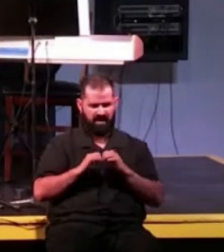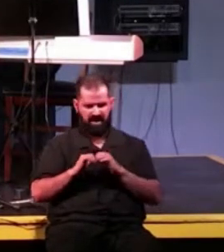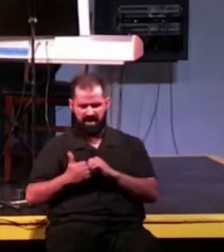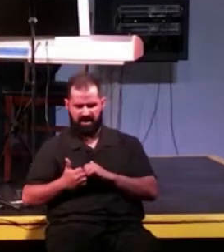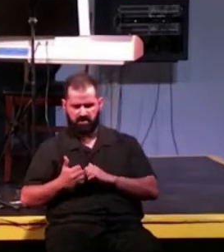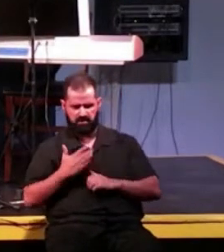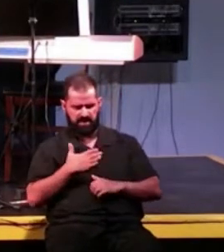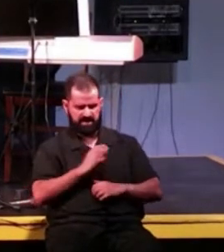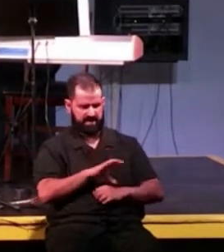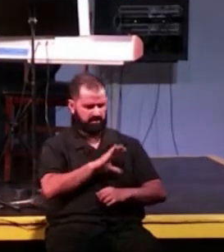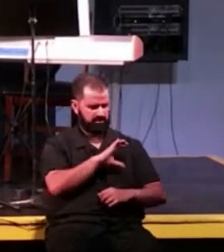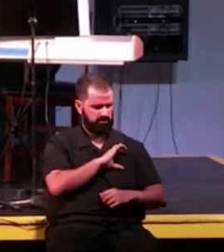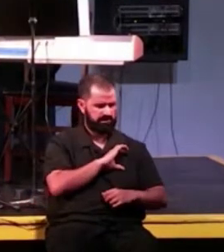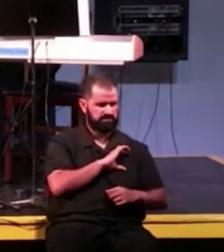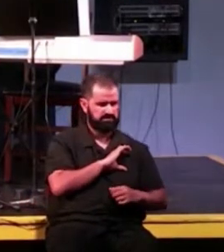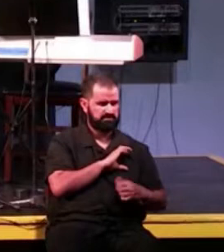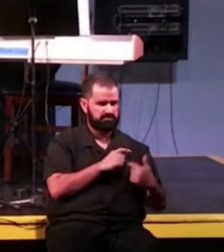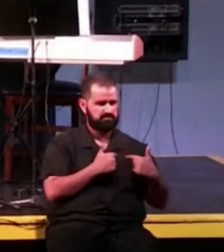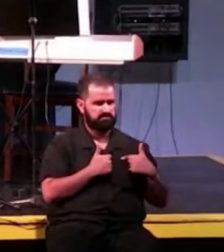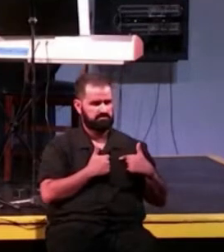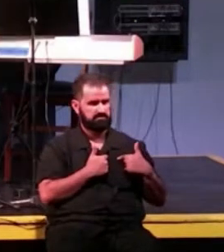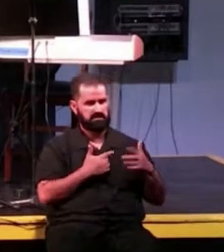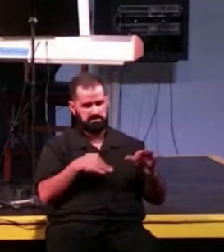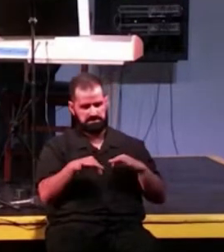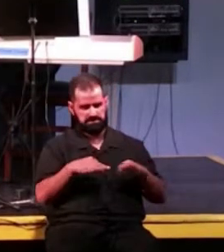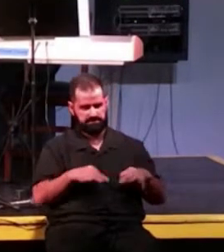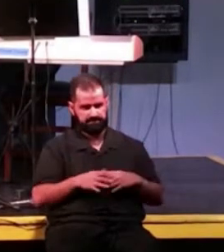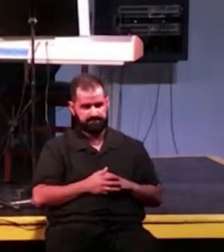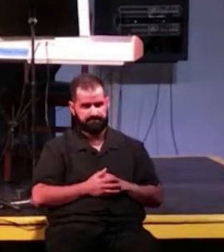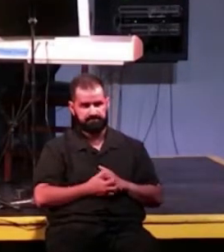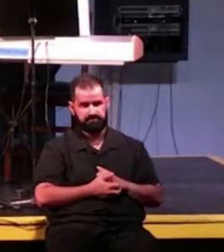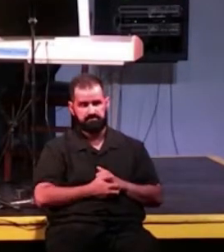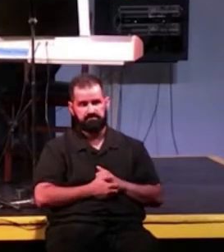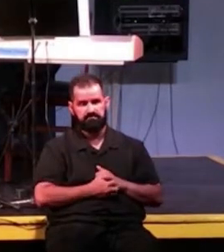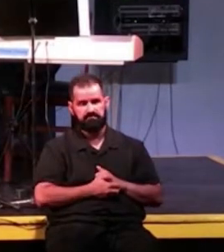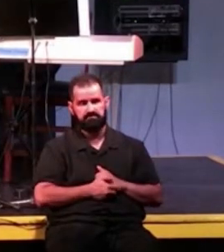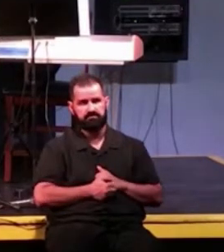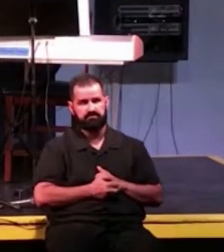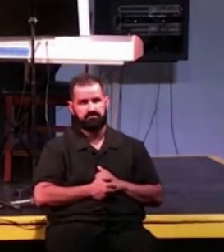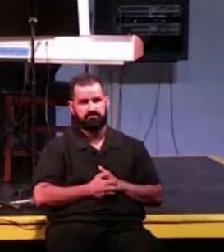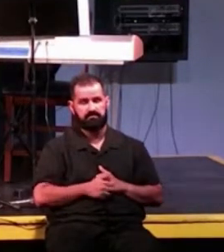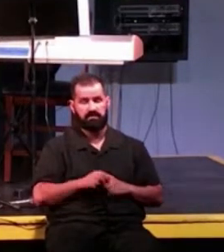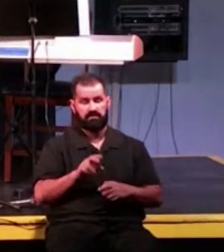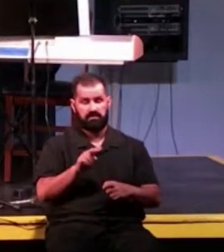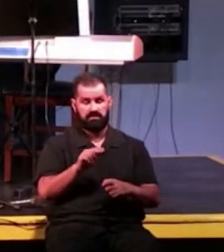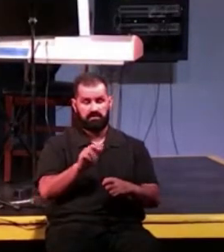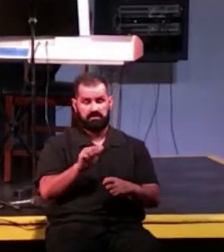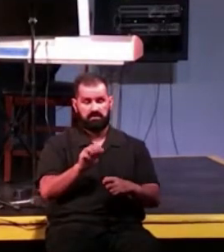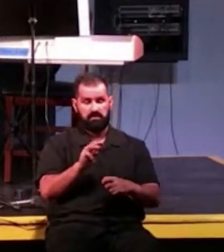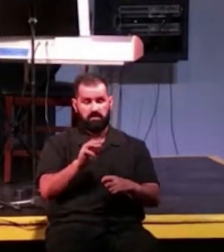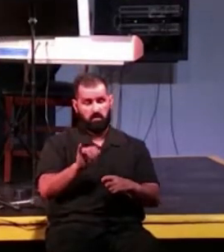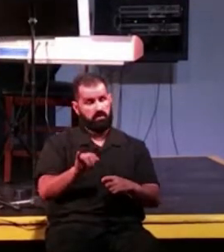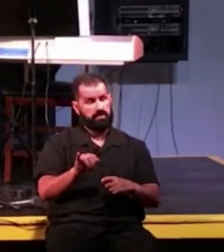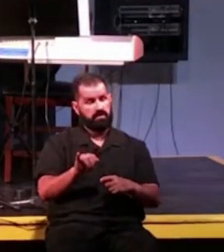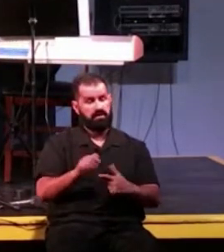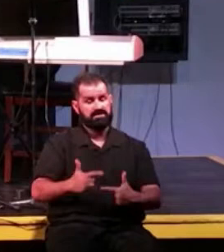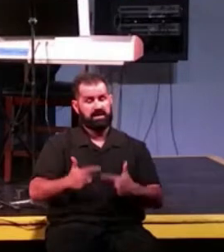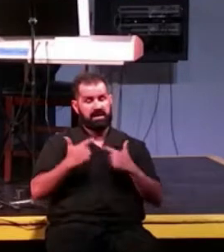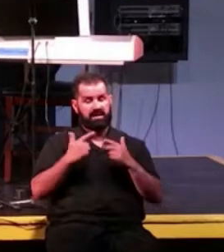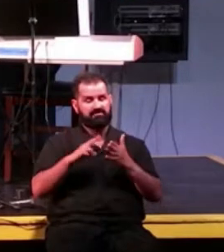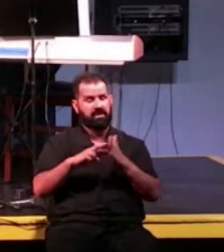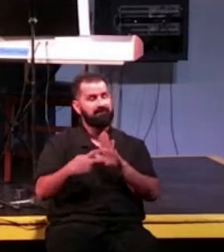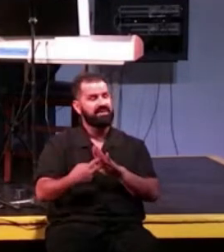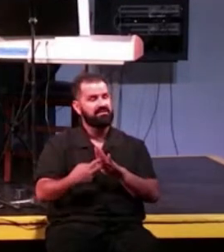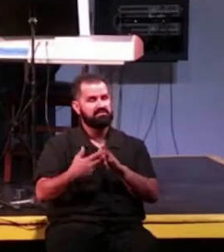character should be. Let me explain to you. Naomi is a Hebrew word that means pleasant.